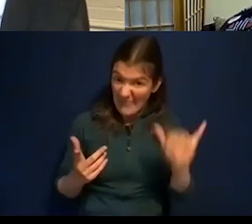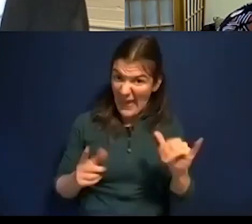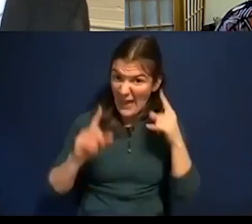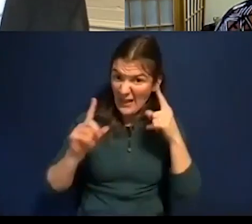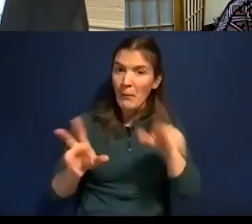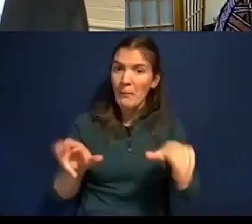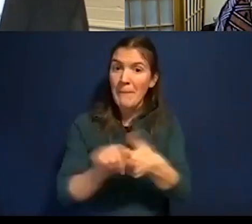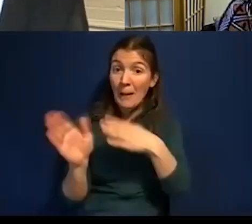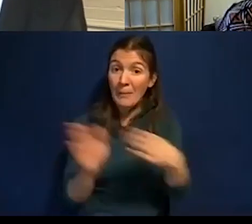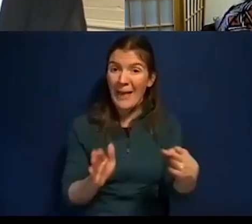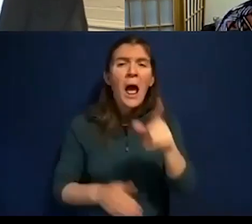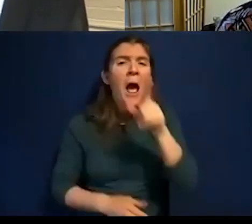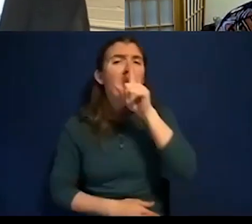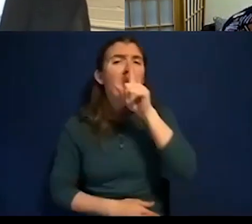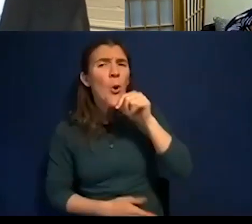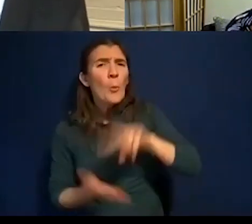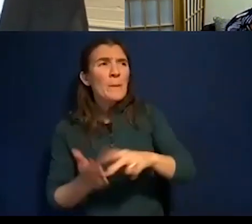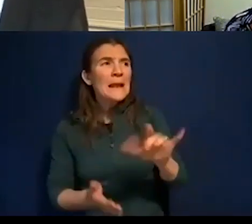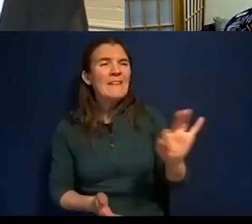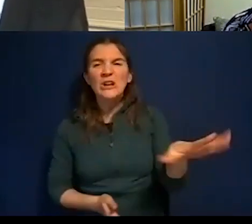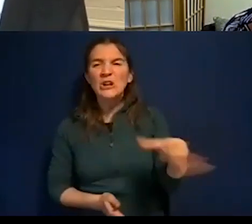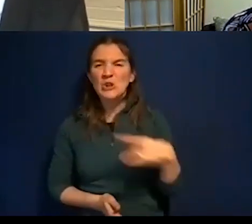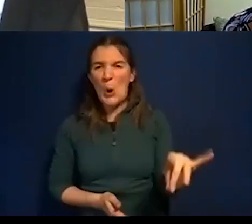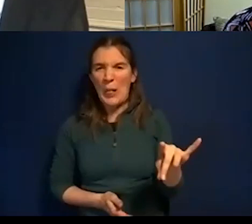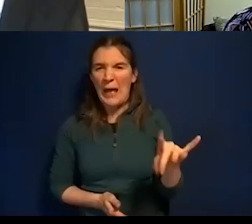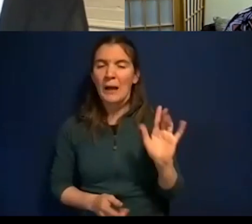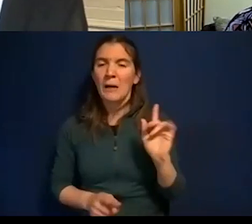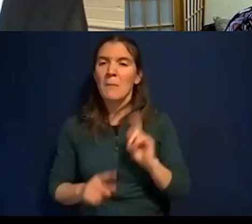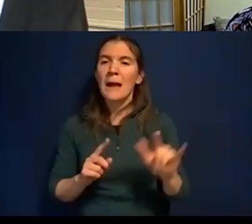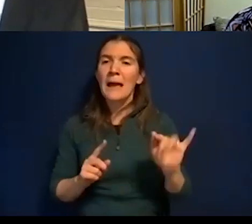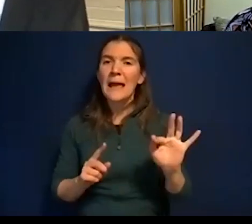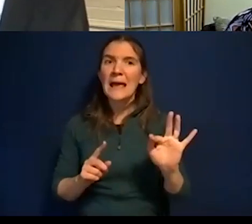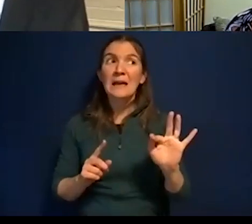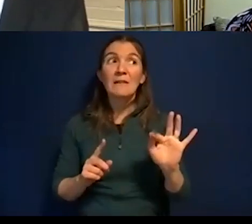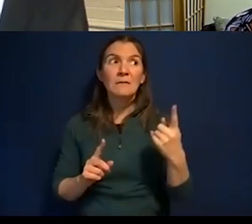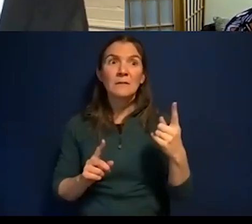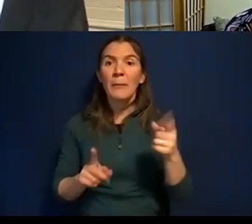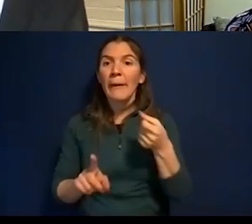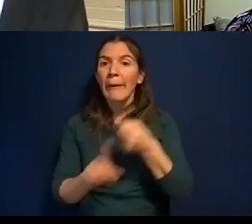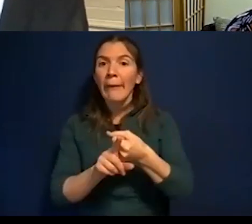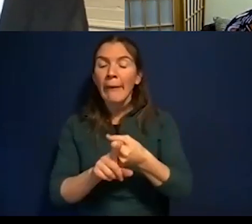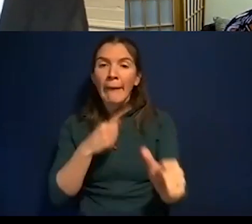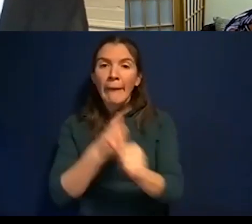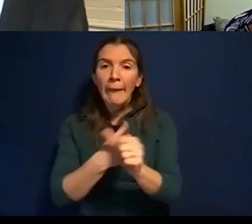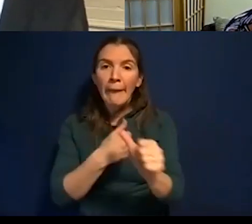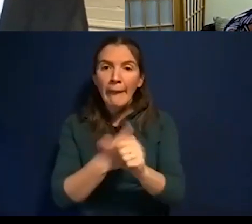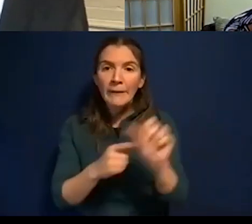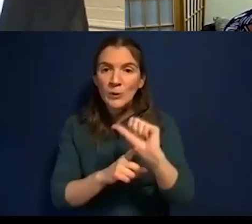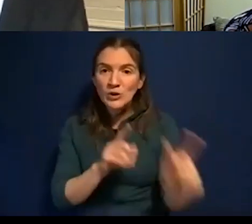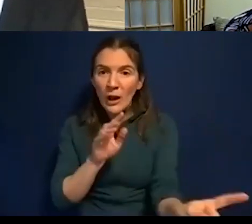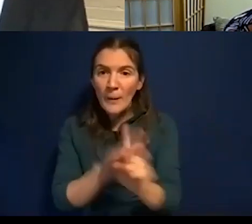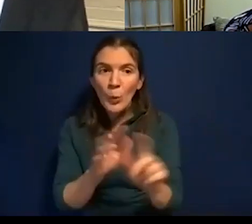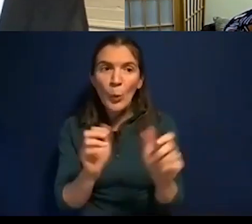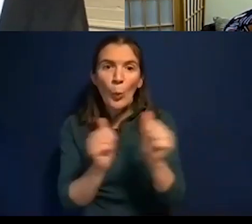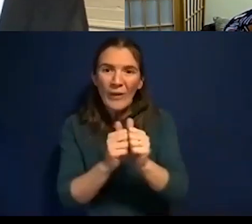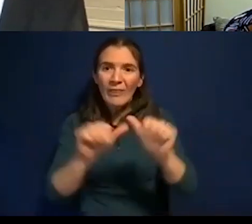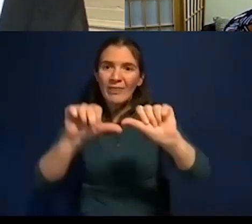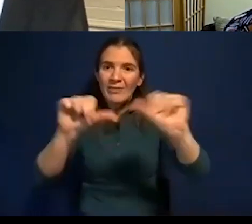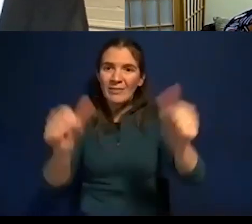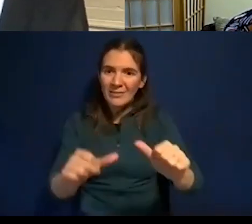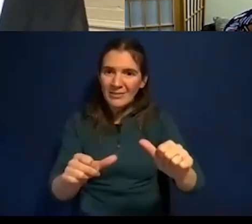Well, not so much if we don't like it, but if there's some sort of hazardous condition, or, you know, like